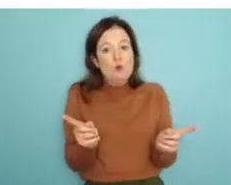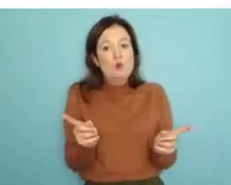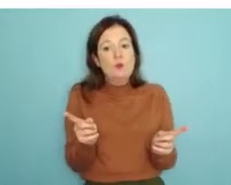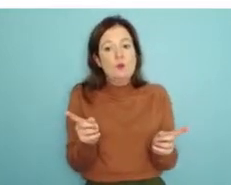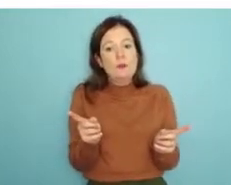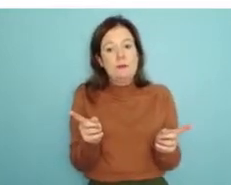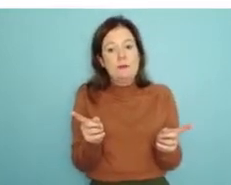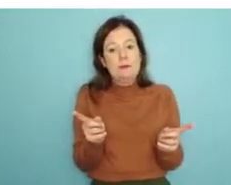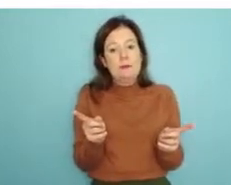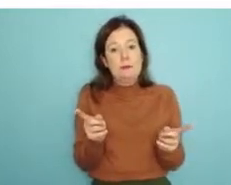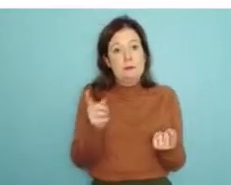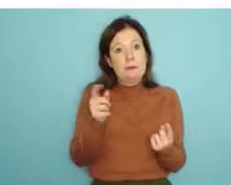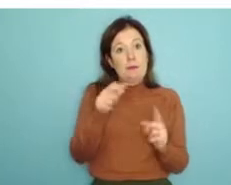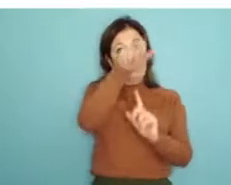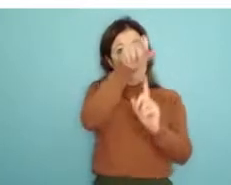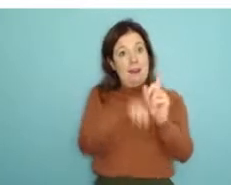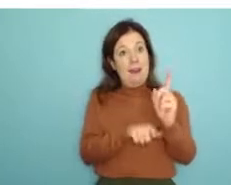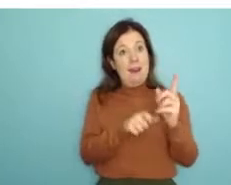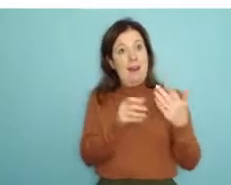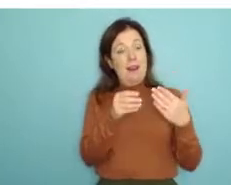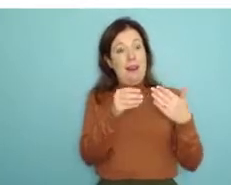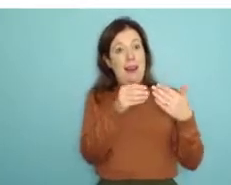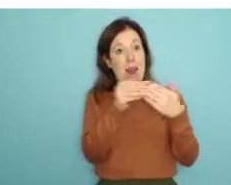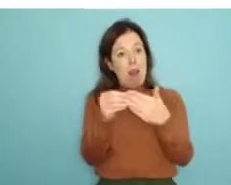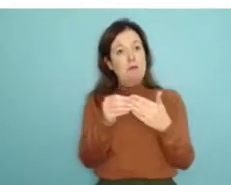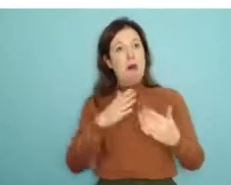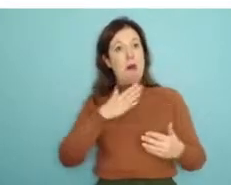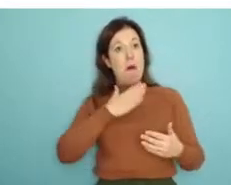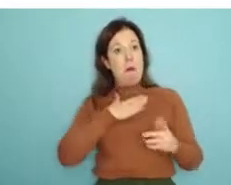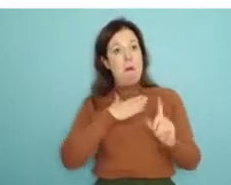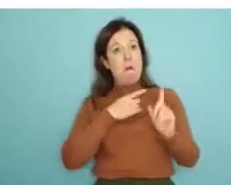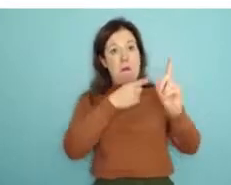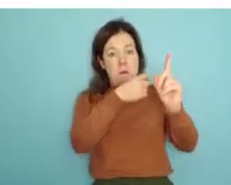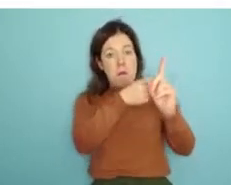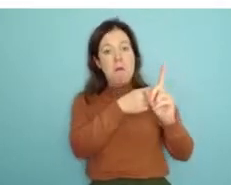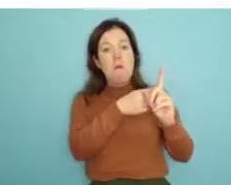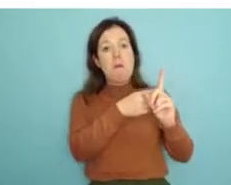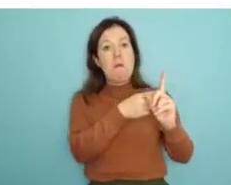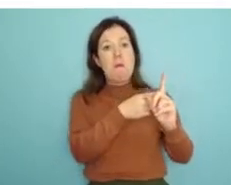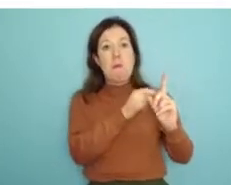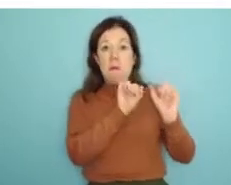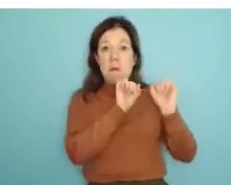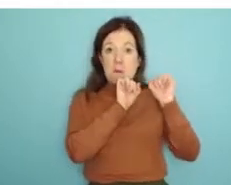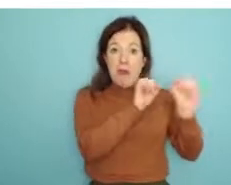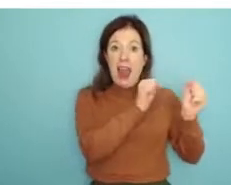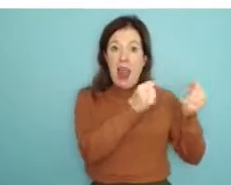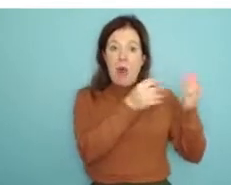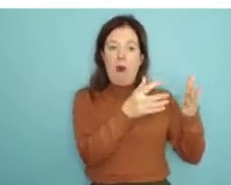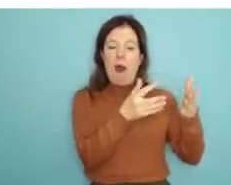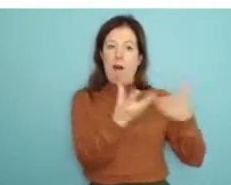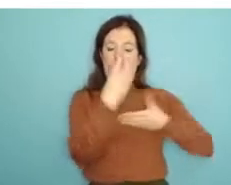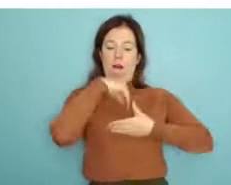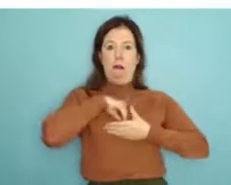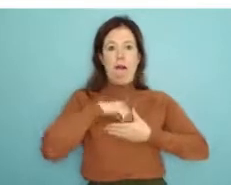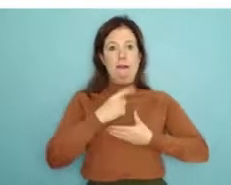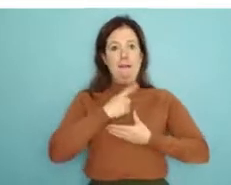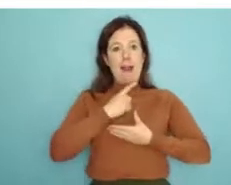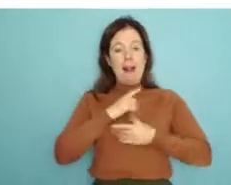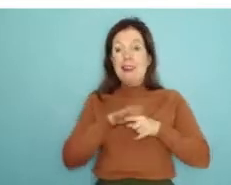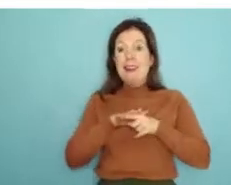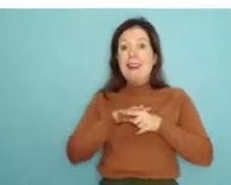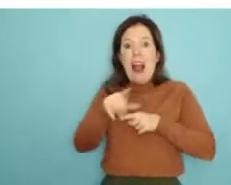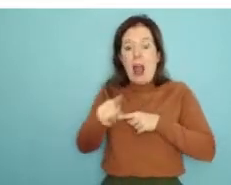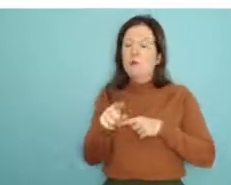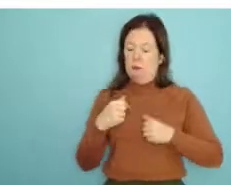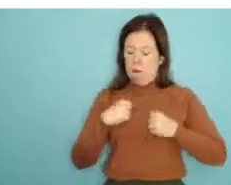who is a leader that you admire, and think about a way that you could incorporate that into your practice, maybe next week in a meeting